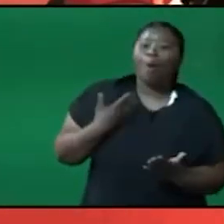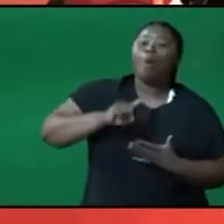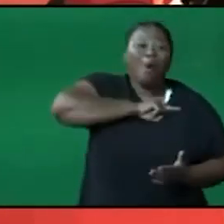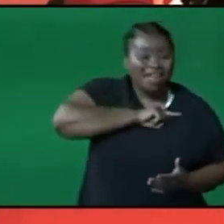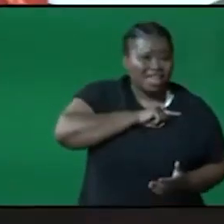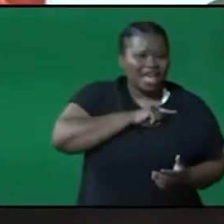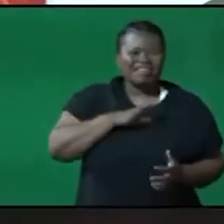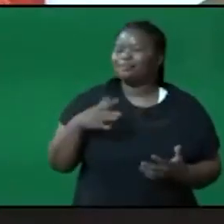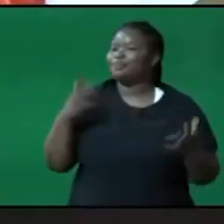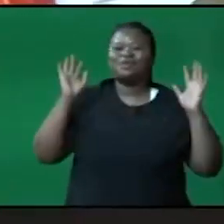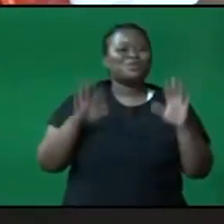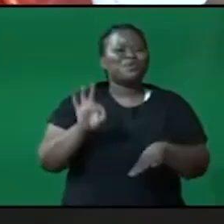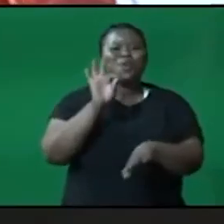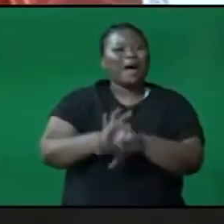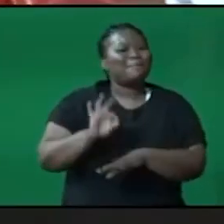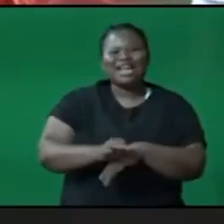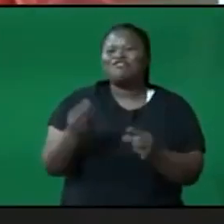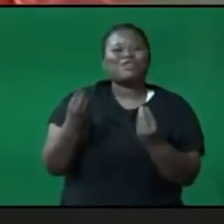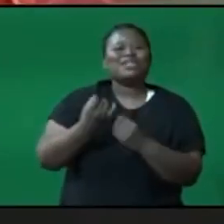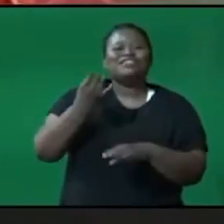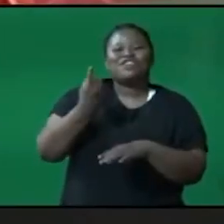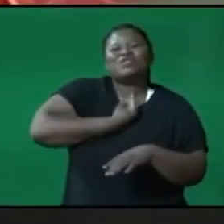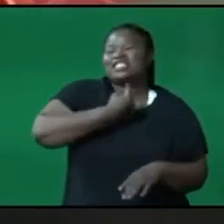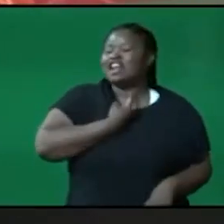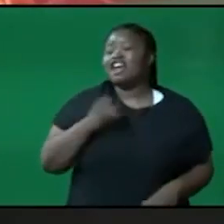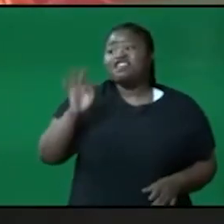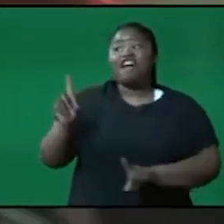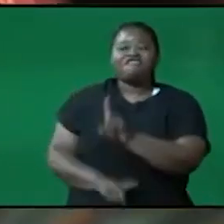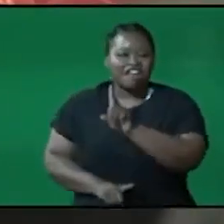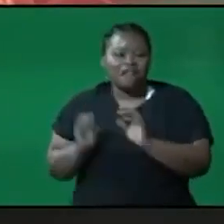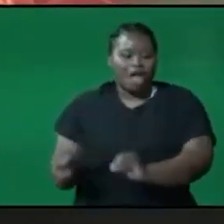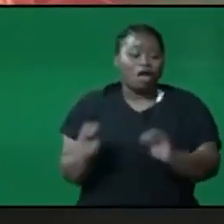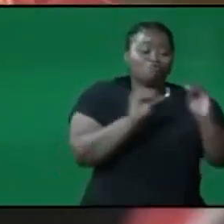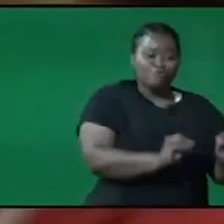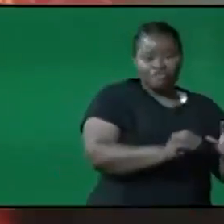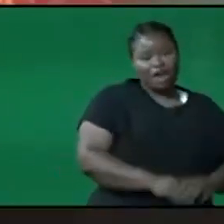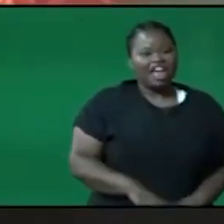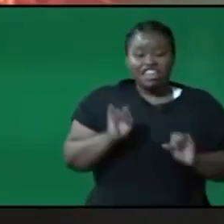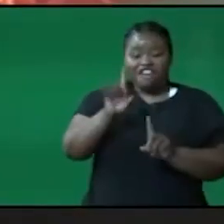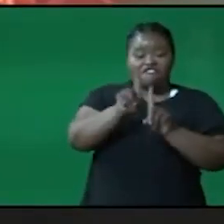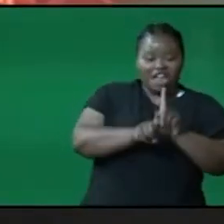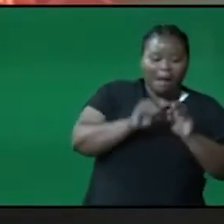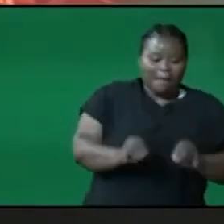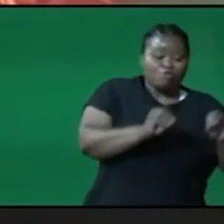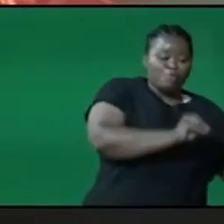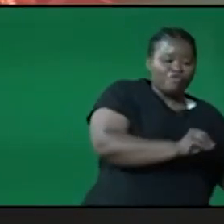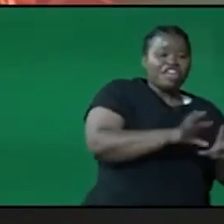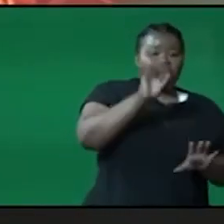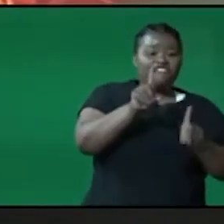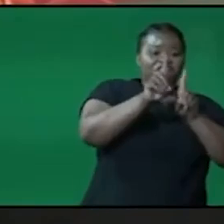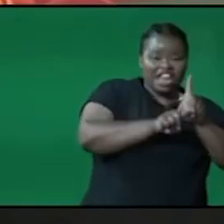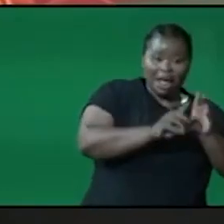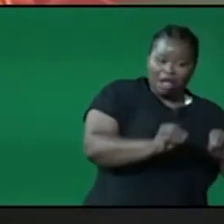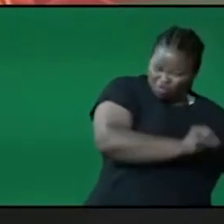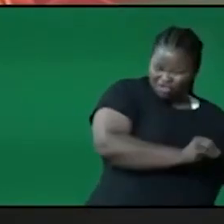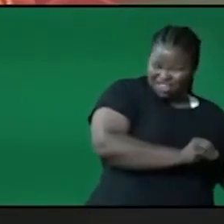are actually planning for yourself. Or when I fail here, I go this side. When I fail this side, I go this side.